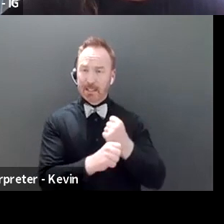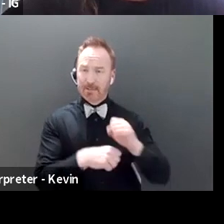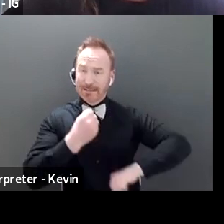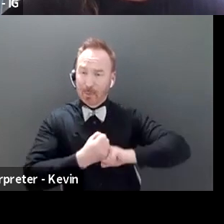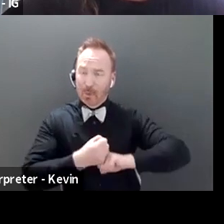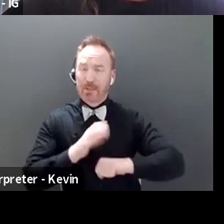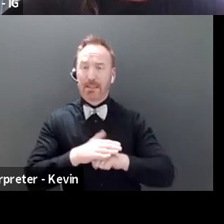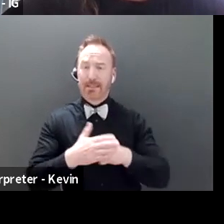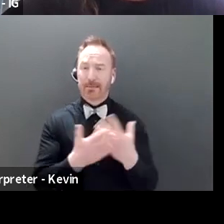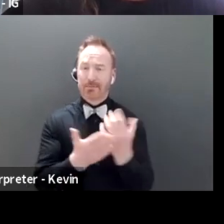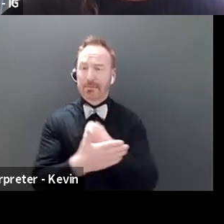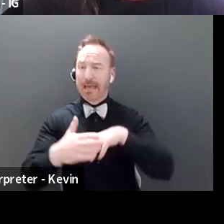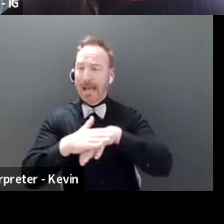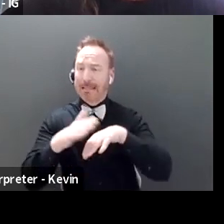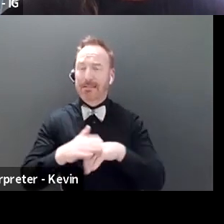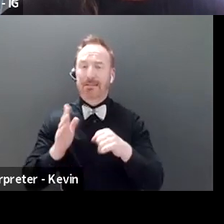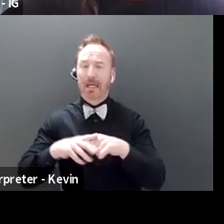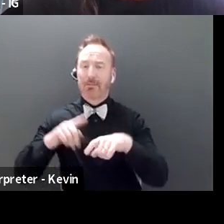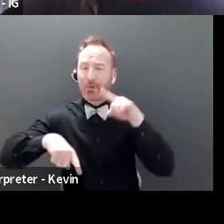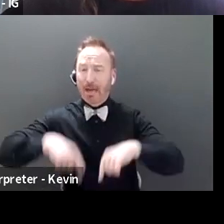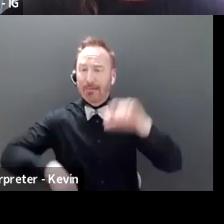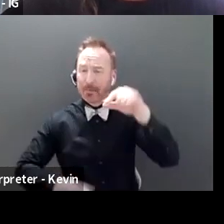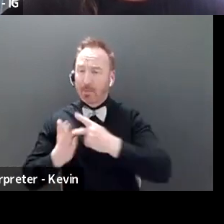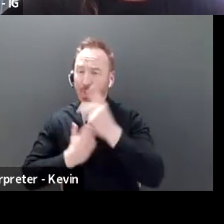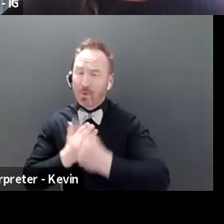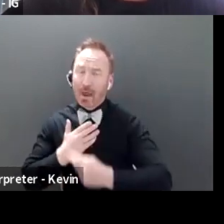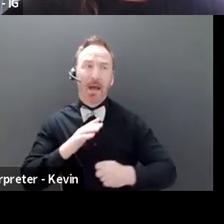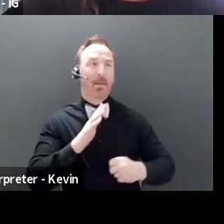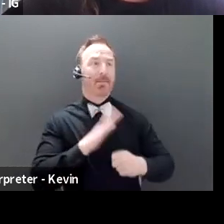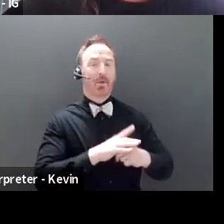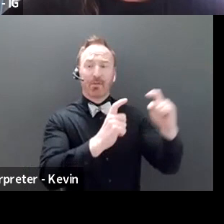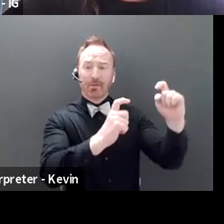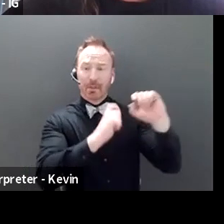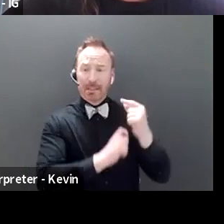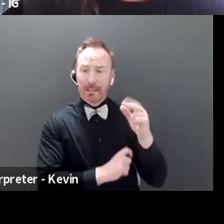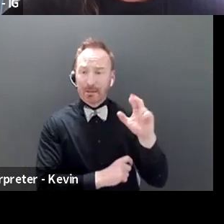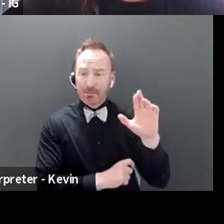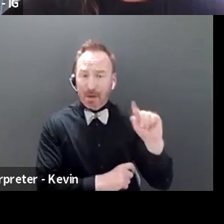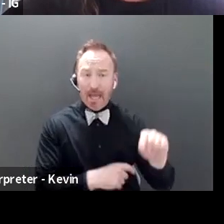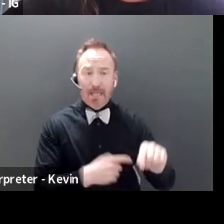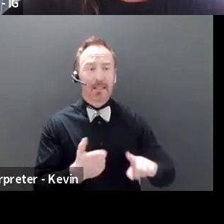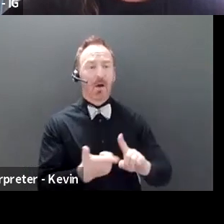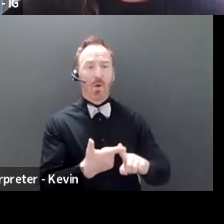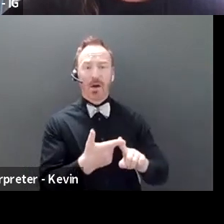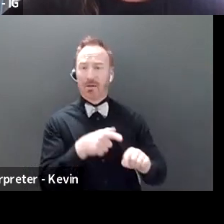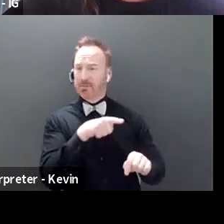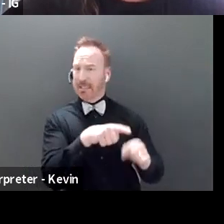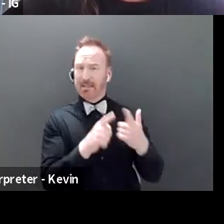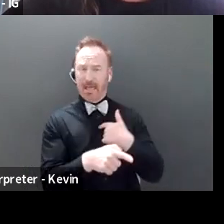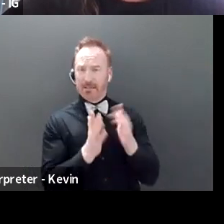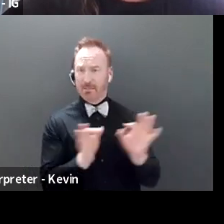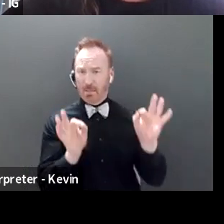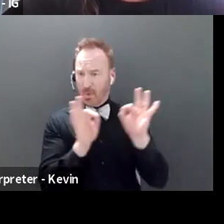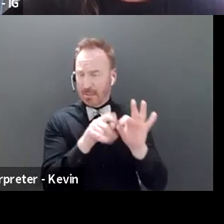funding programs, grants and incentive type programs, SHRED being a very important one that we deal with a lot, and